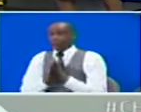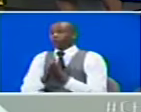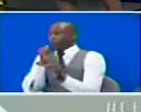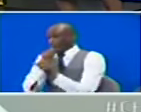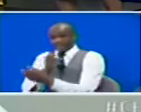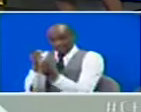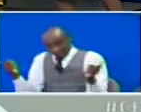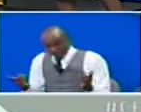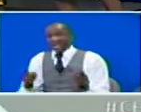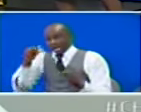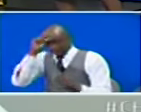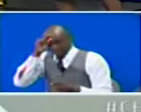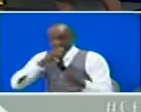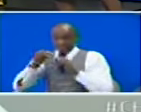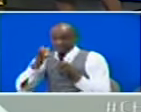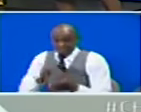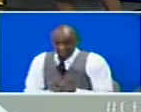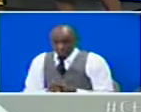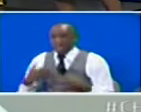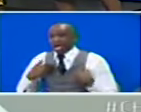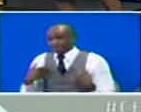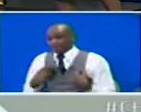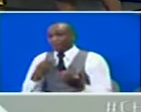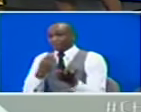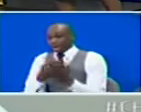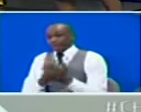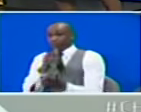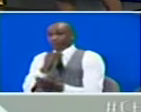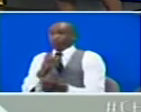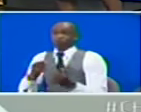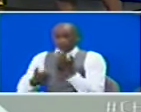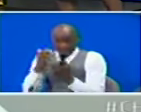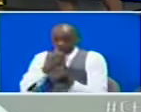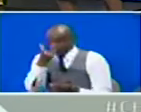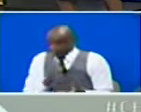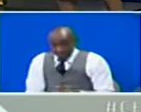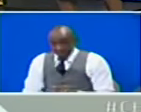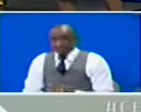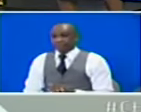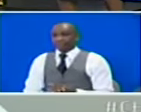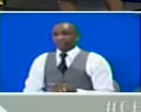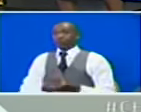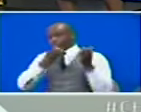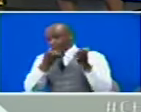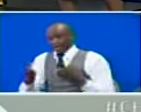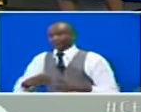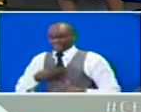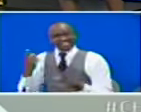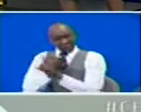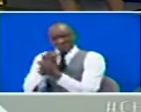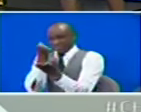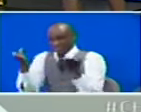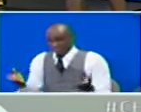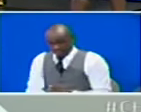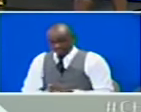and maintenance in government. Okay. There is money for hospitality. Right. There is money for... There's all those other things. Okay, that